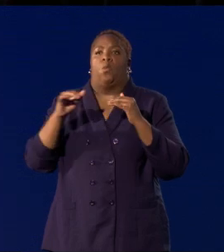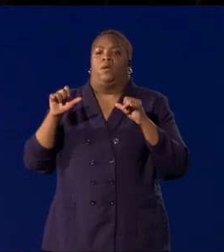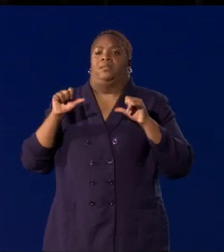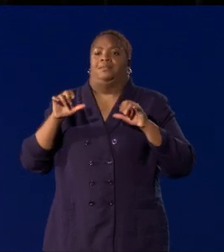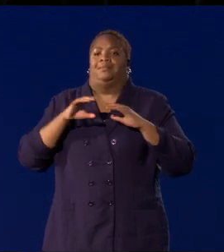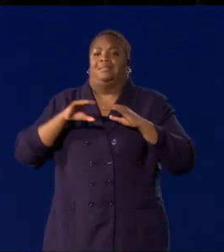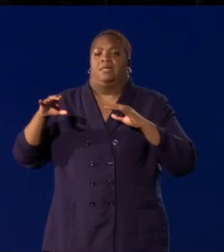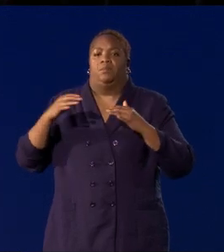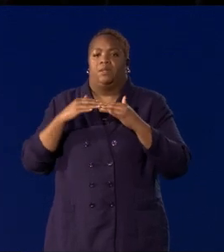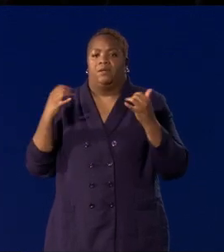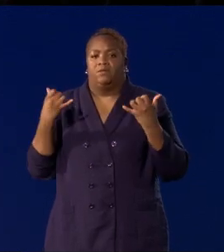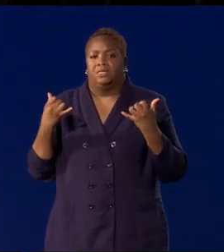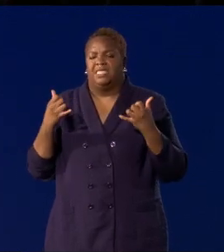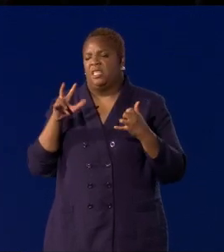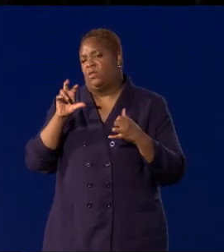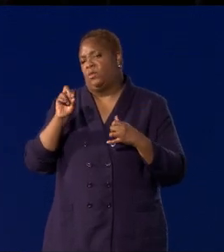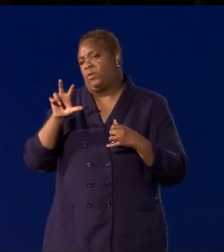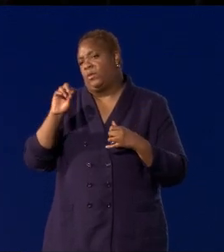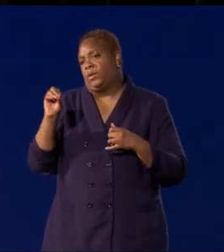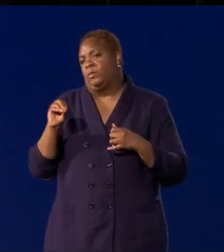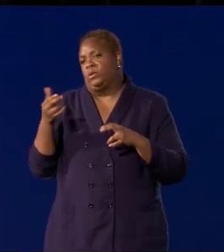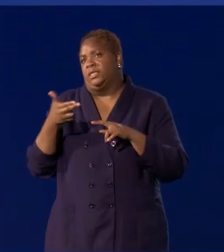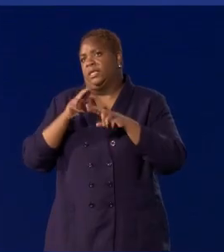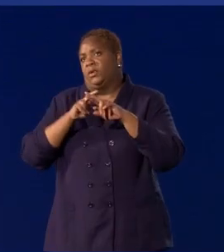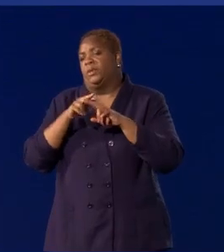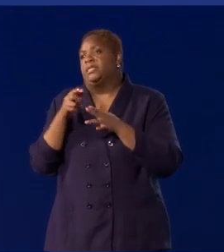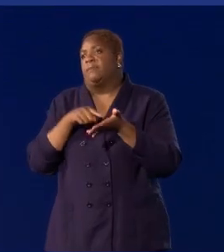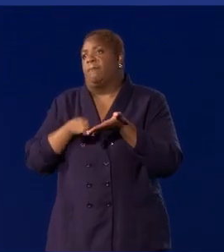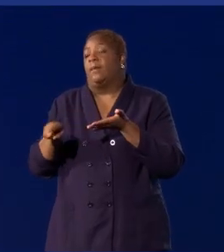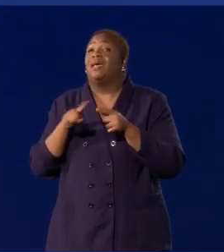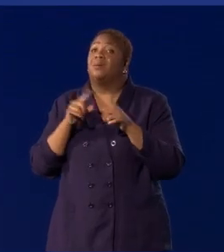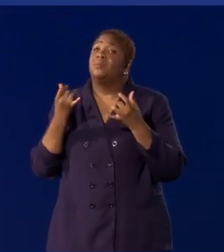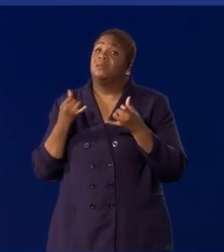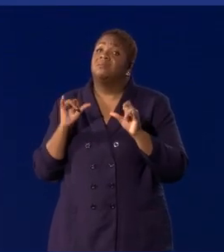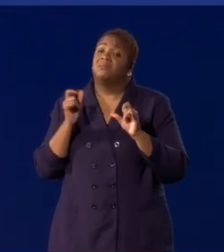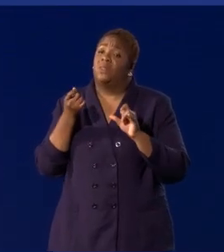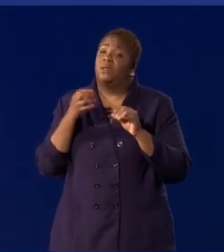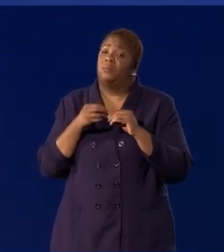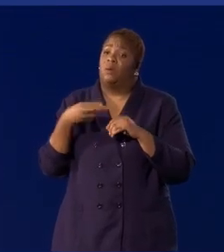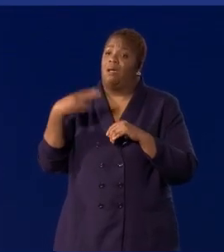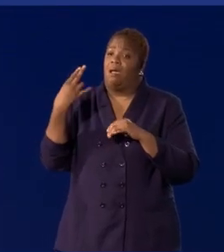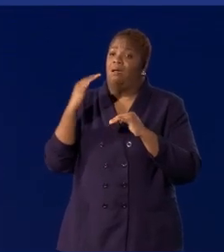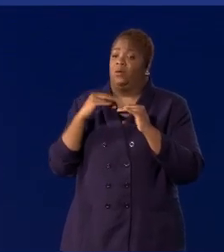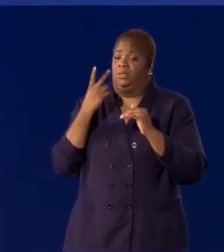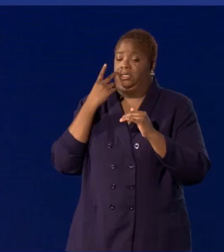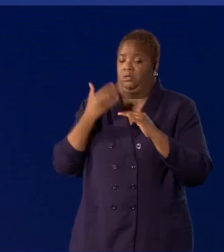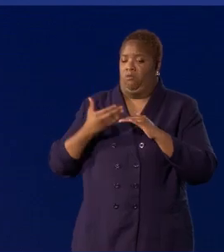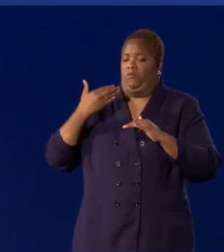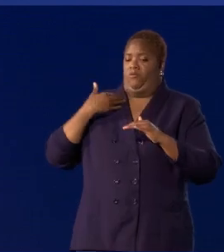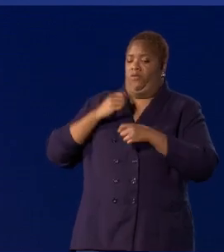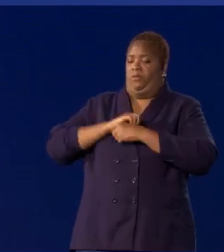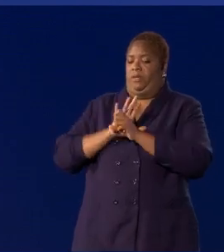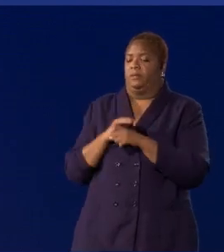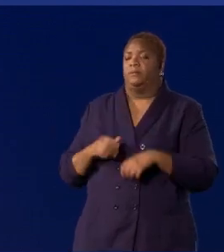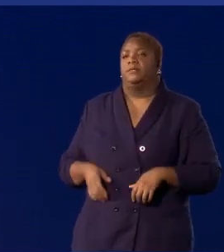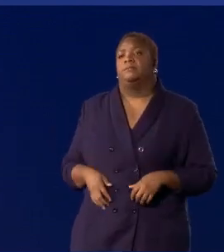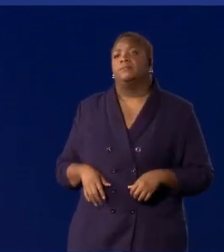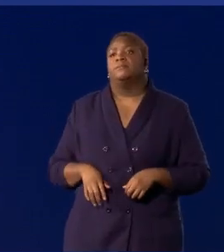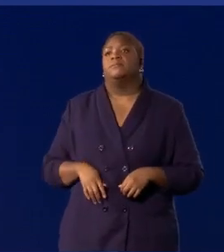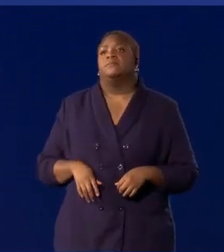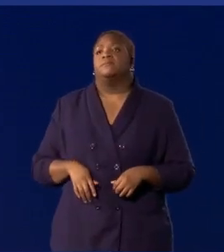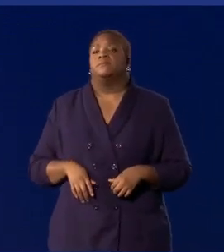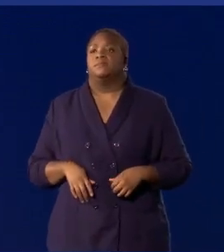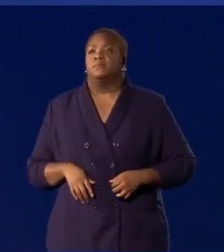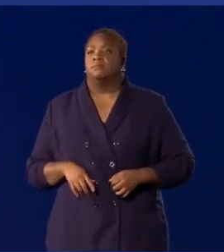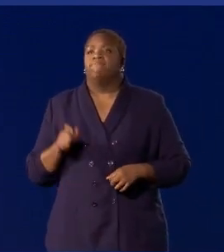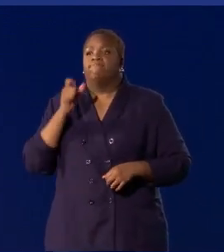at this point, and we're down to 3.3%. But that's still slightly higher than what we saw in pre-pandemic days. Now, I'm